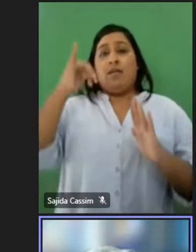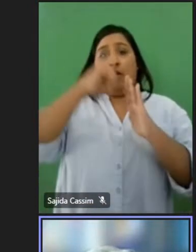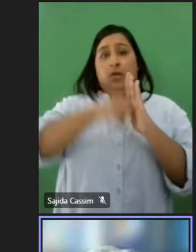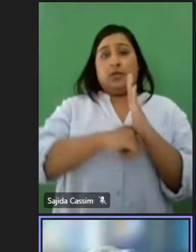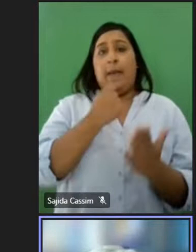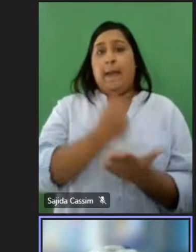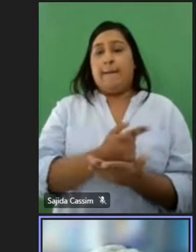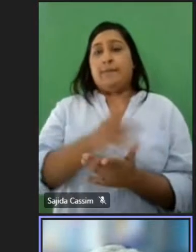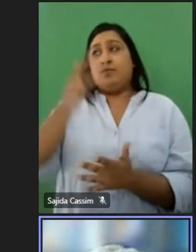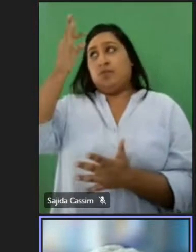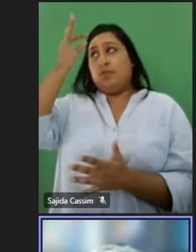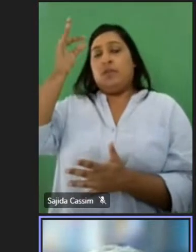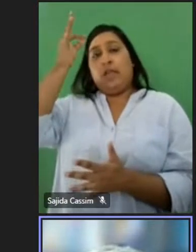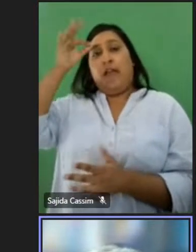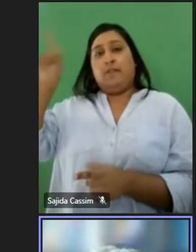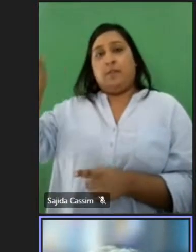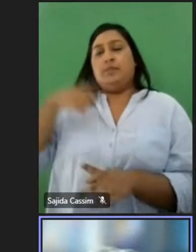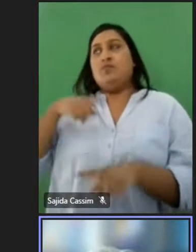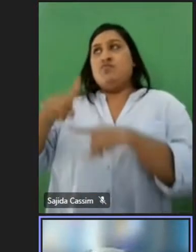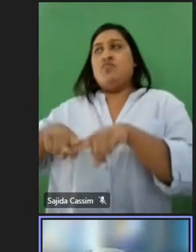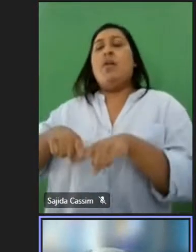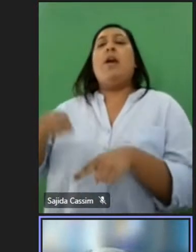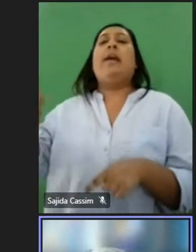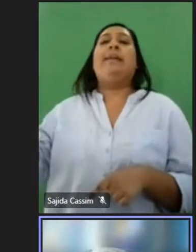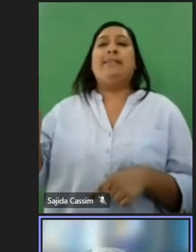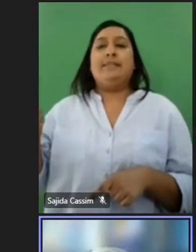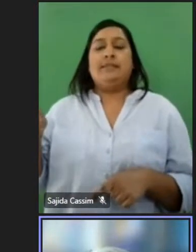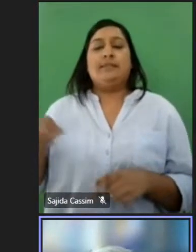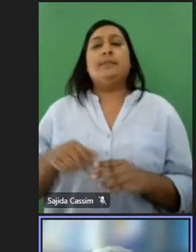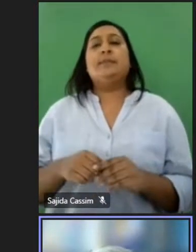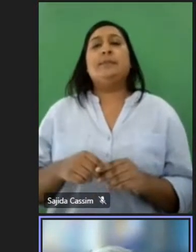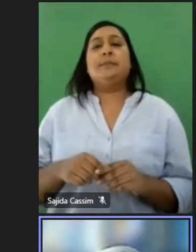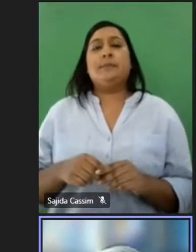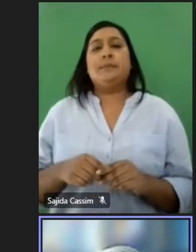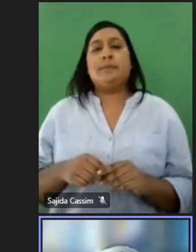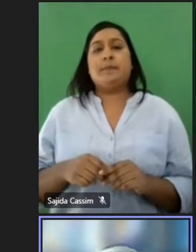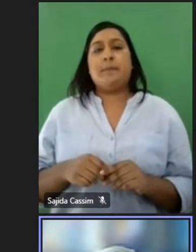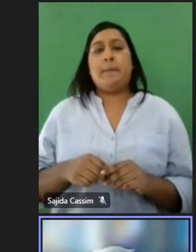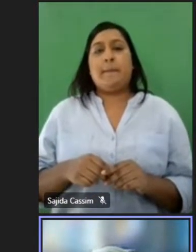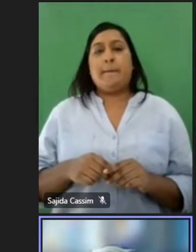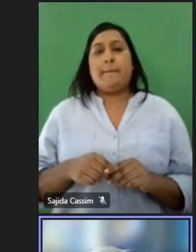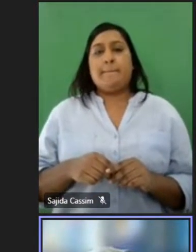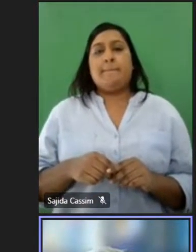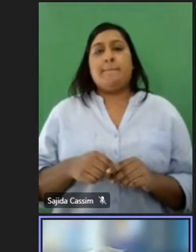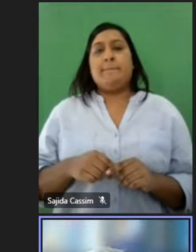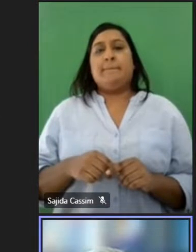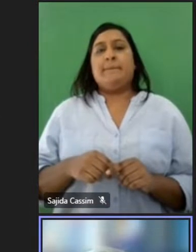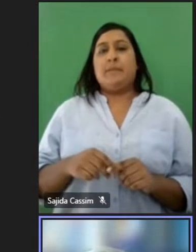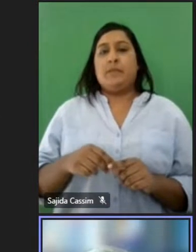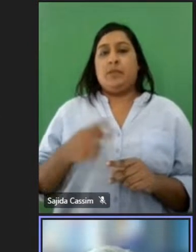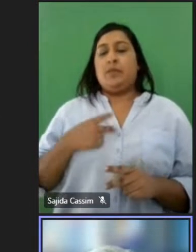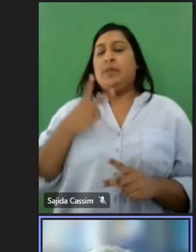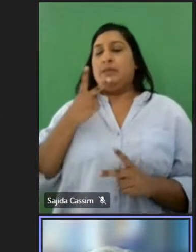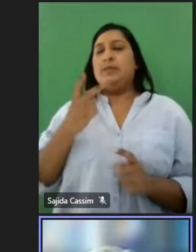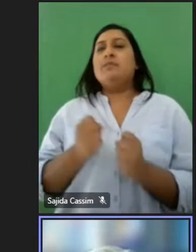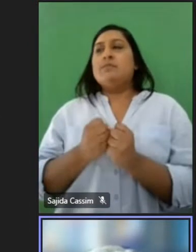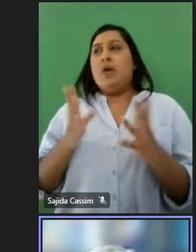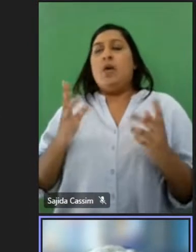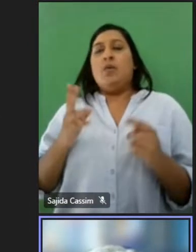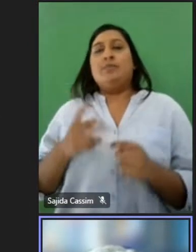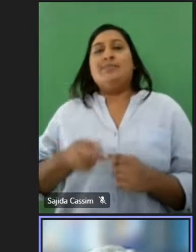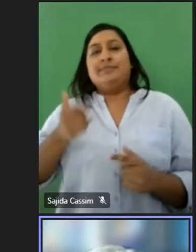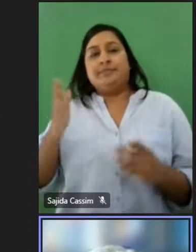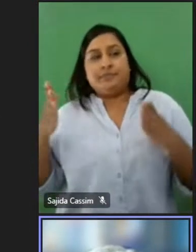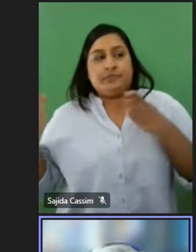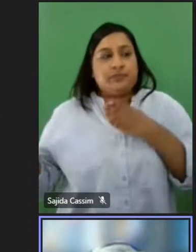there seemed to be a greater movement towards the disability sector support organizations, with